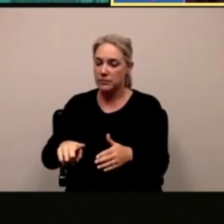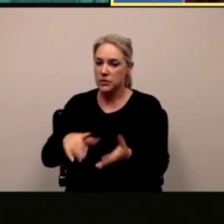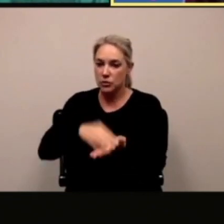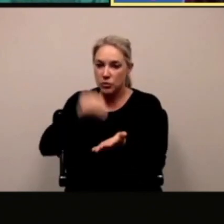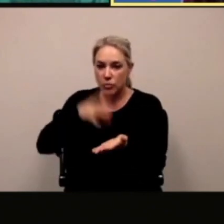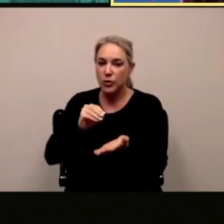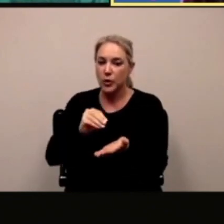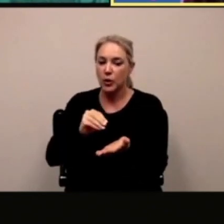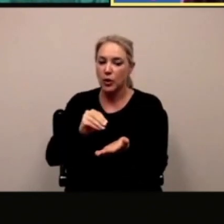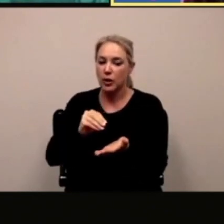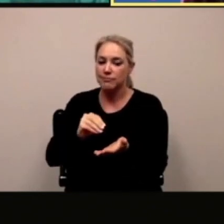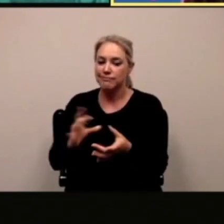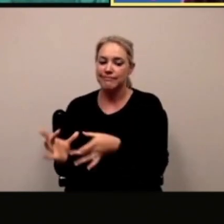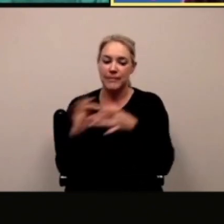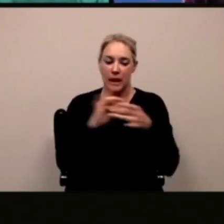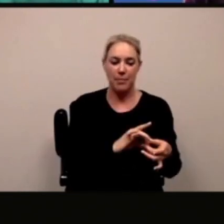do.